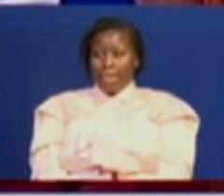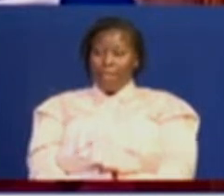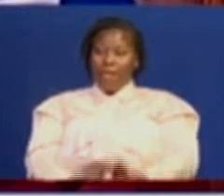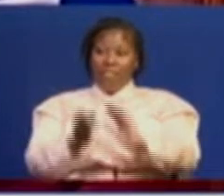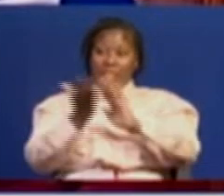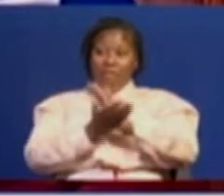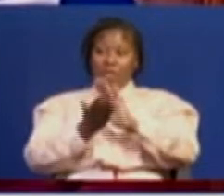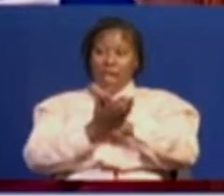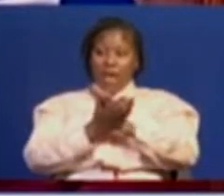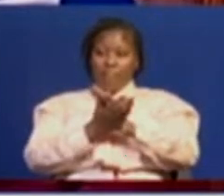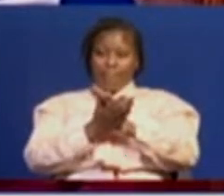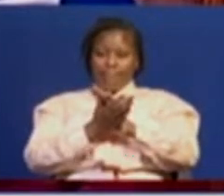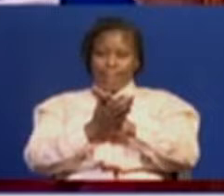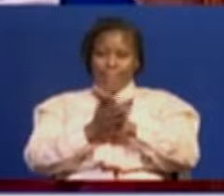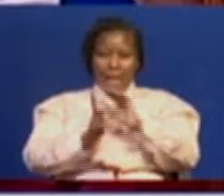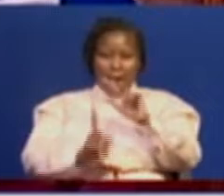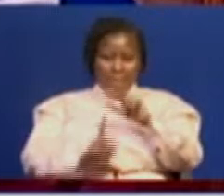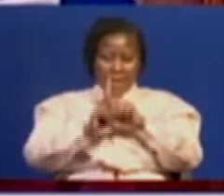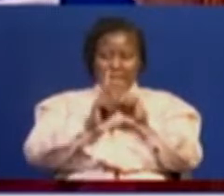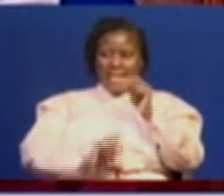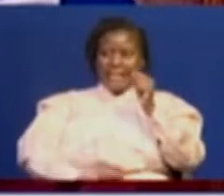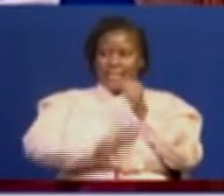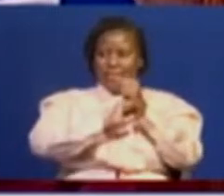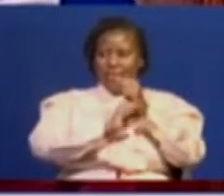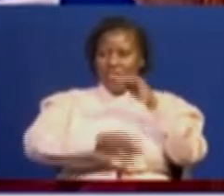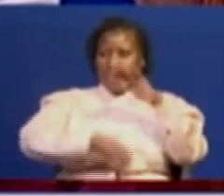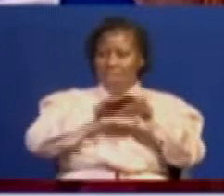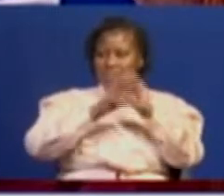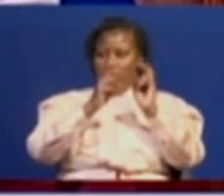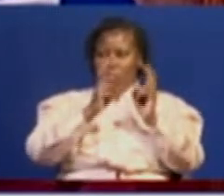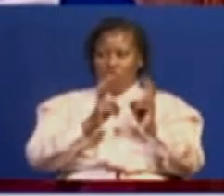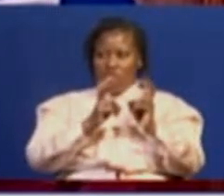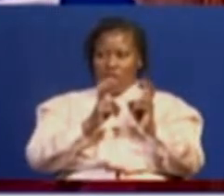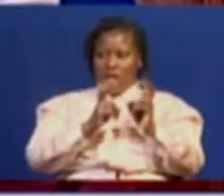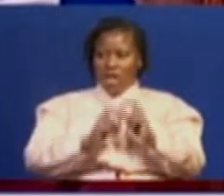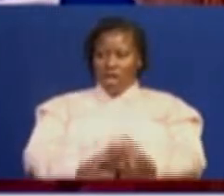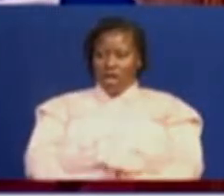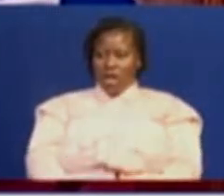The folder appearing as videos in support of the impeachment motion.